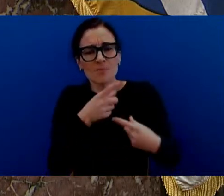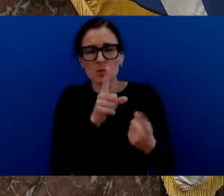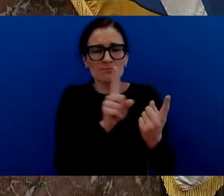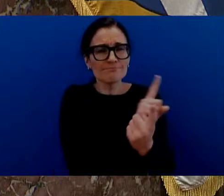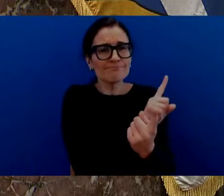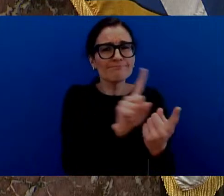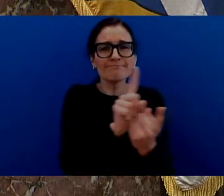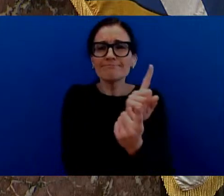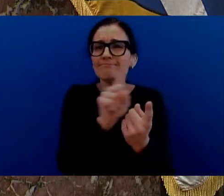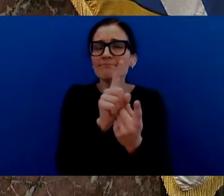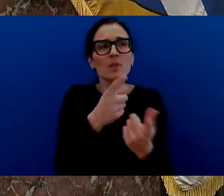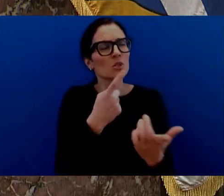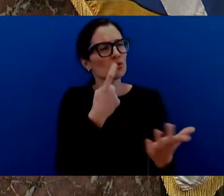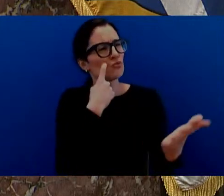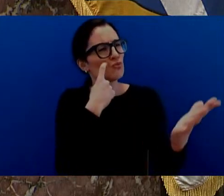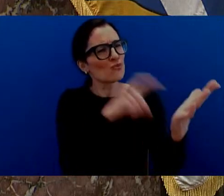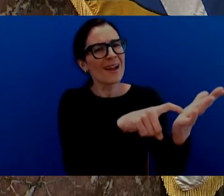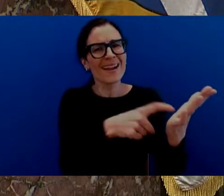wanted.